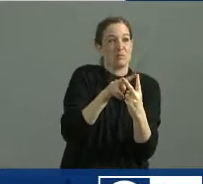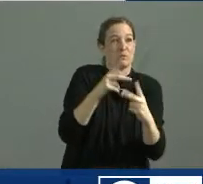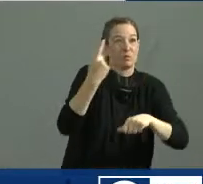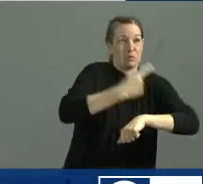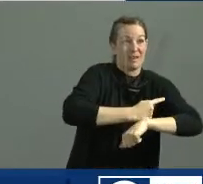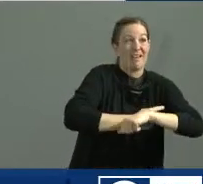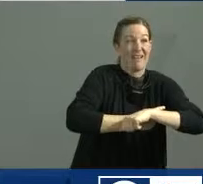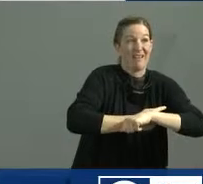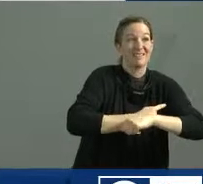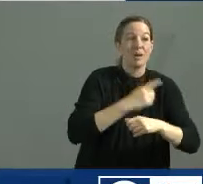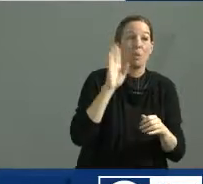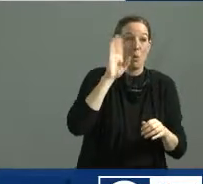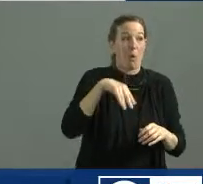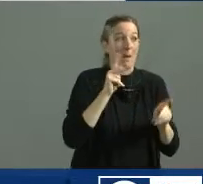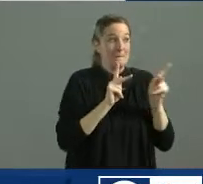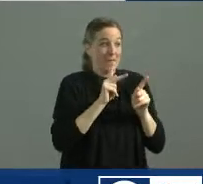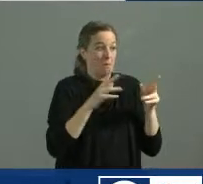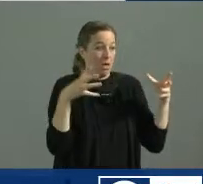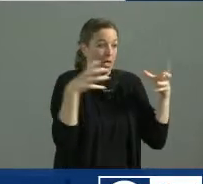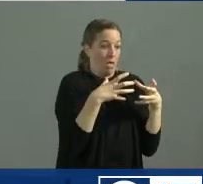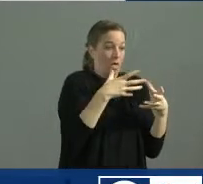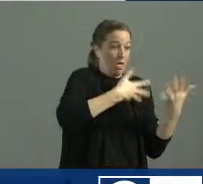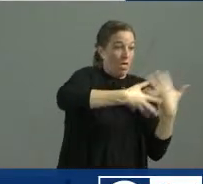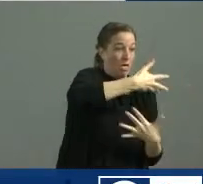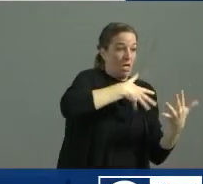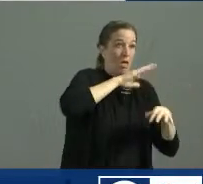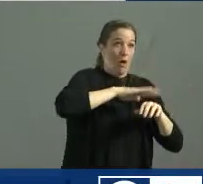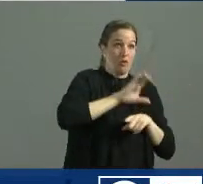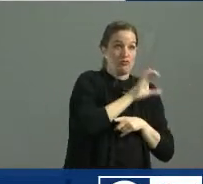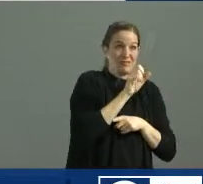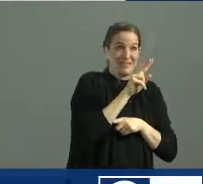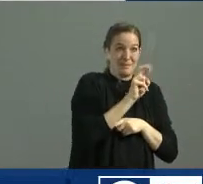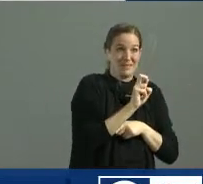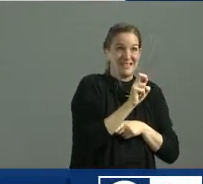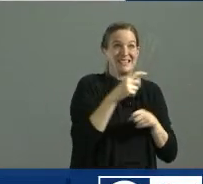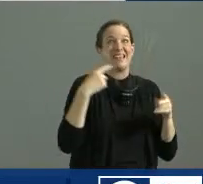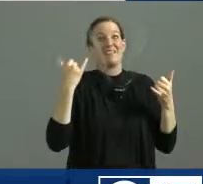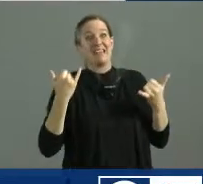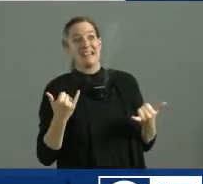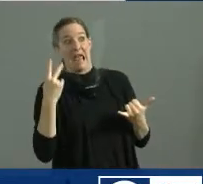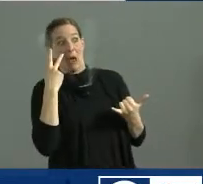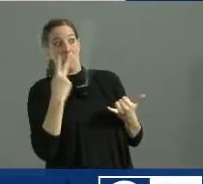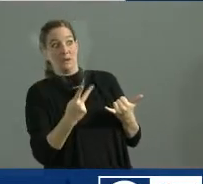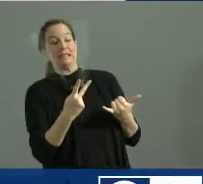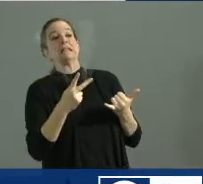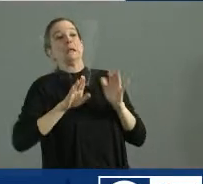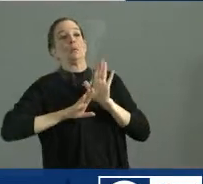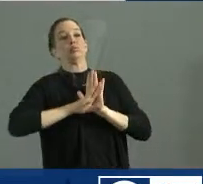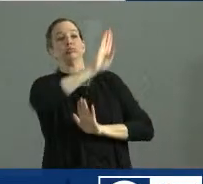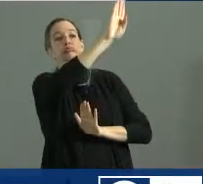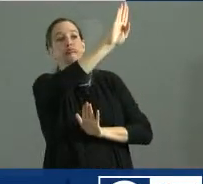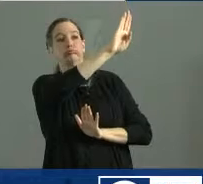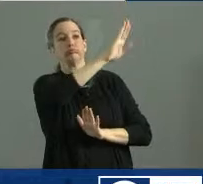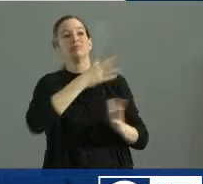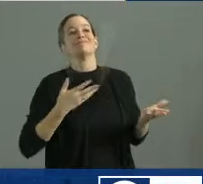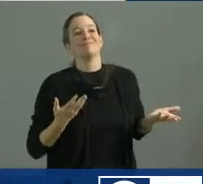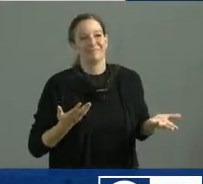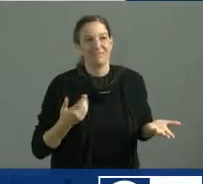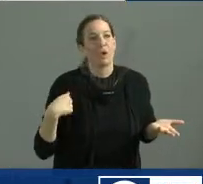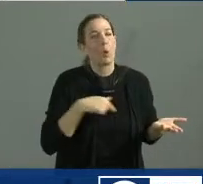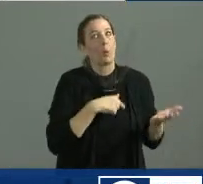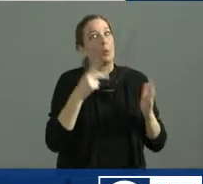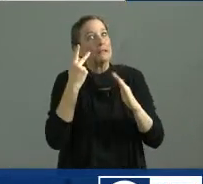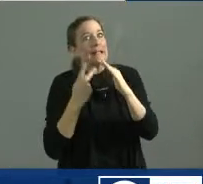spike after that. We're still waiting. The spike from New Year's will likely come this coming weekend. So